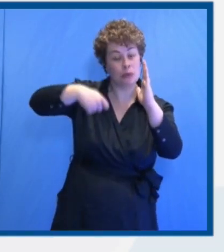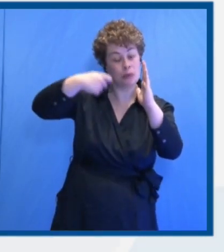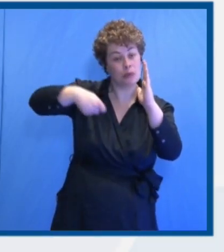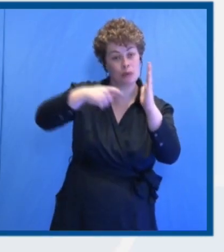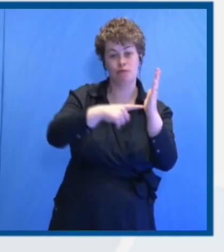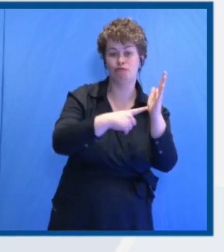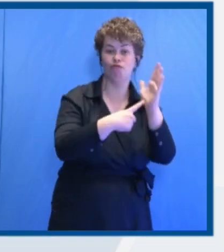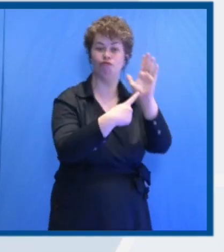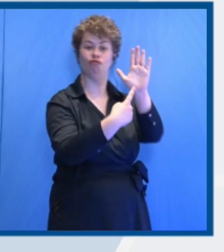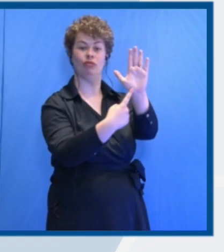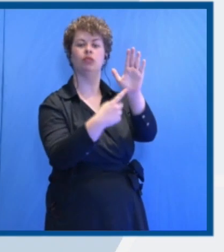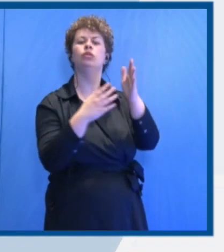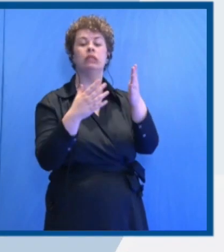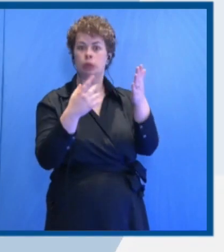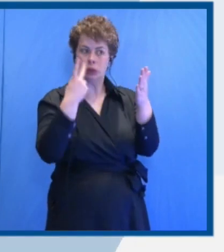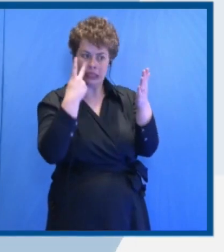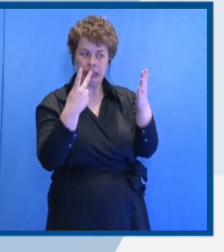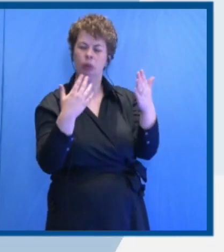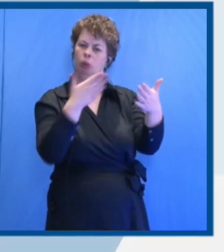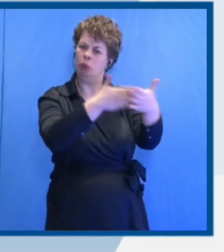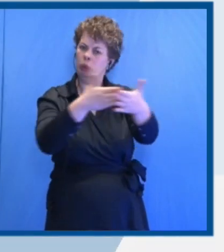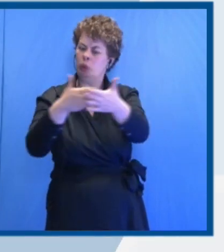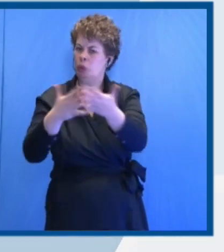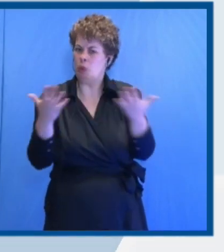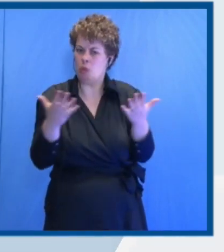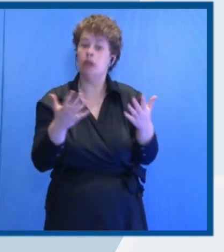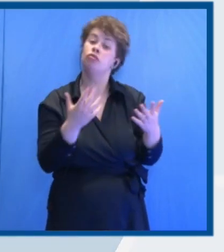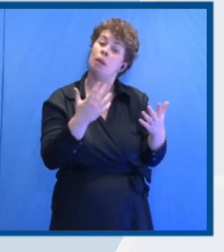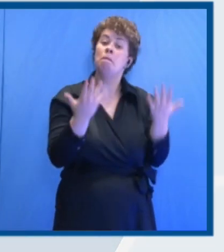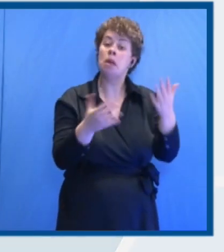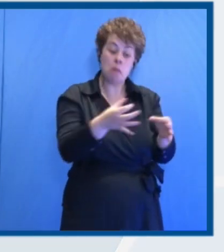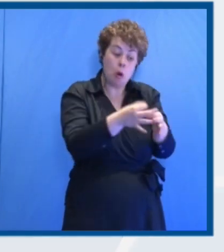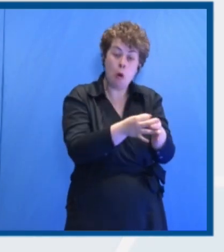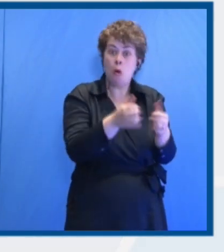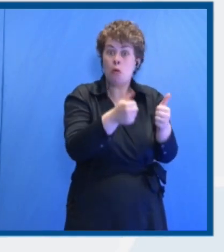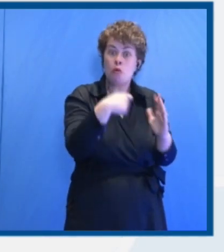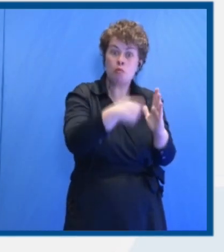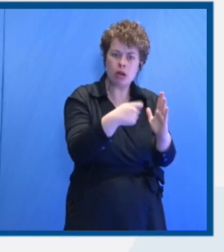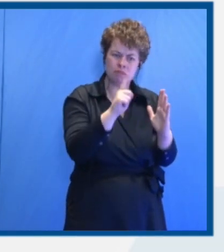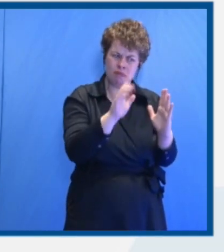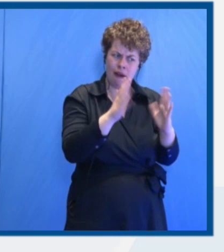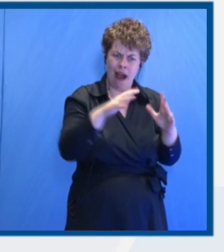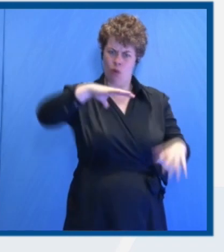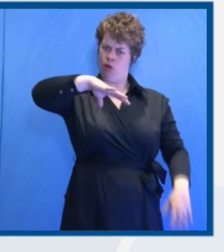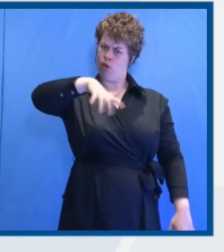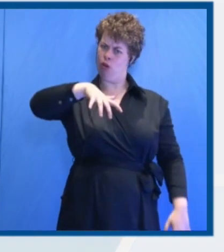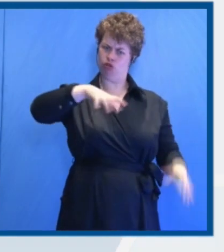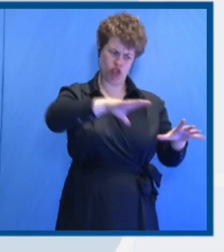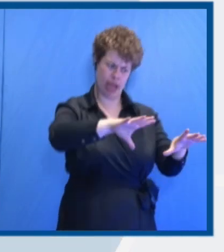of the barriers that we need to address in scaling up nature-based solutions for disaster risk